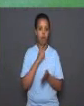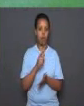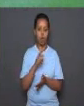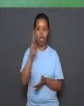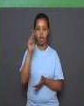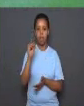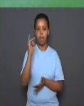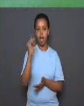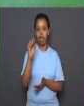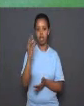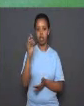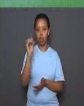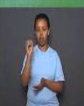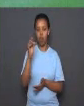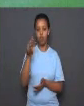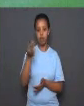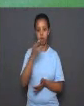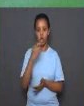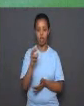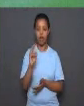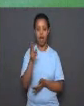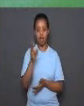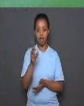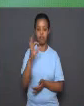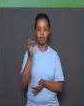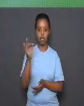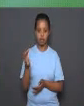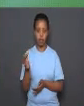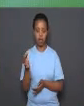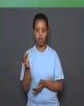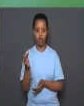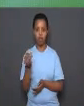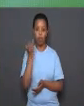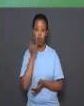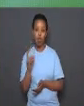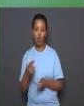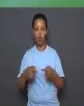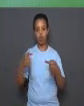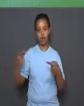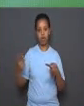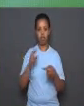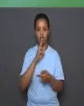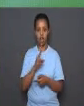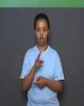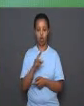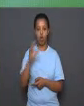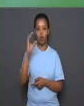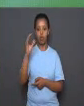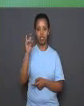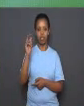Microfilaments, or actin filaments, are the thinnest fibers in the